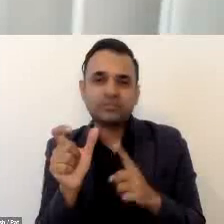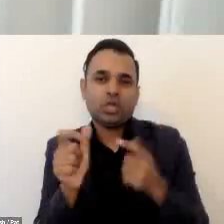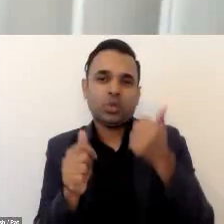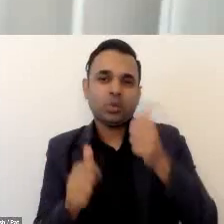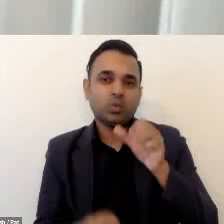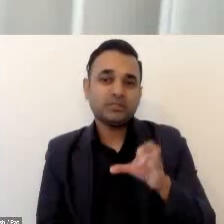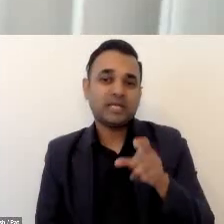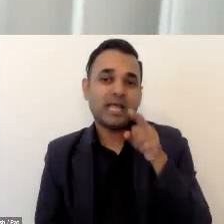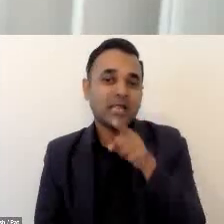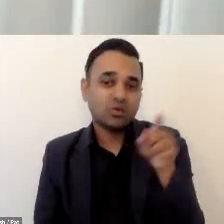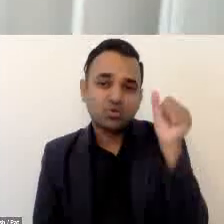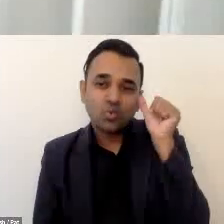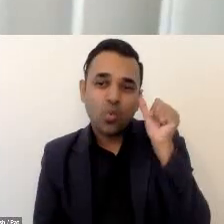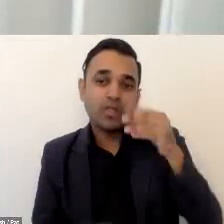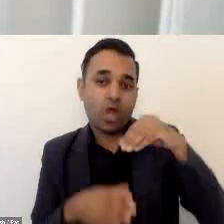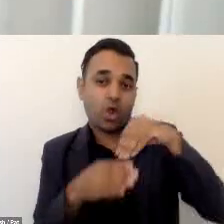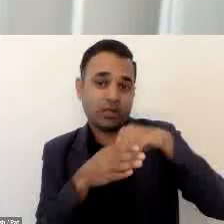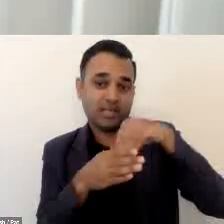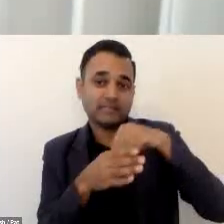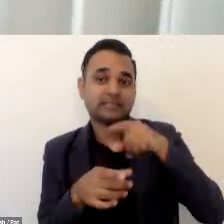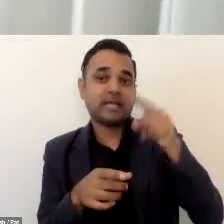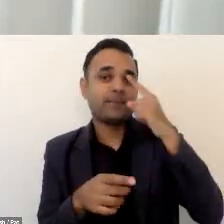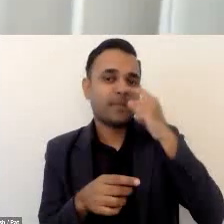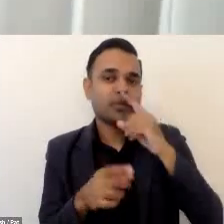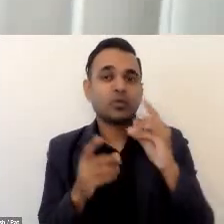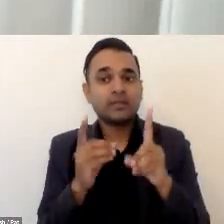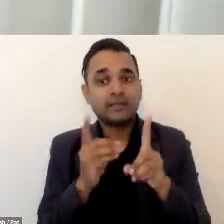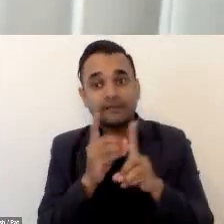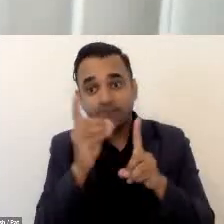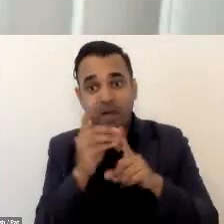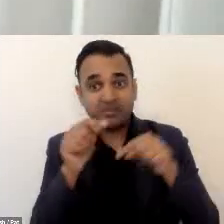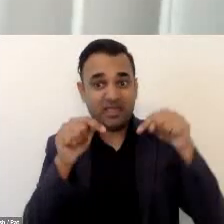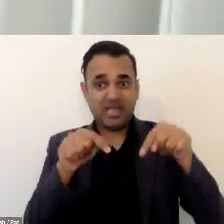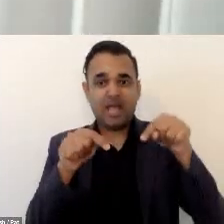different, you know, different elements. And I think that's,